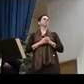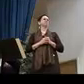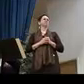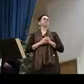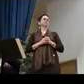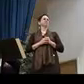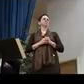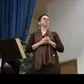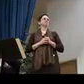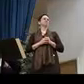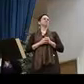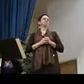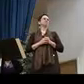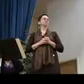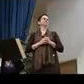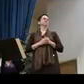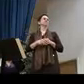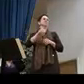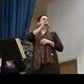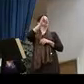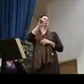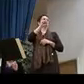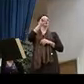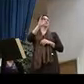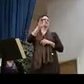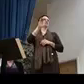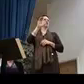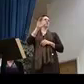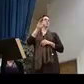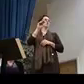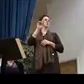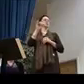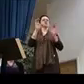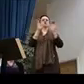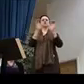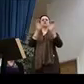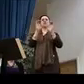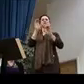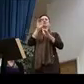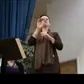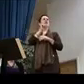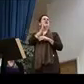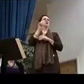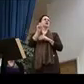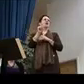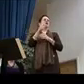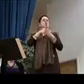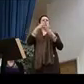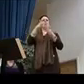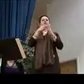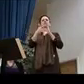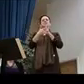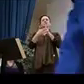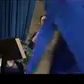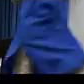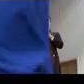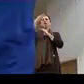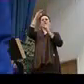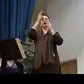A.C. Hoover. Certificate of Applied Science, Welding Technology, high honors.